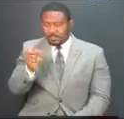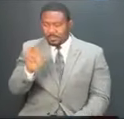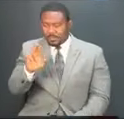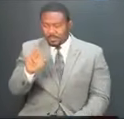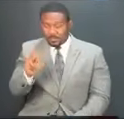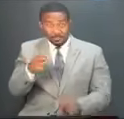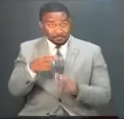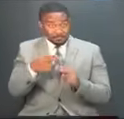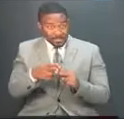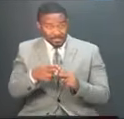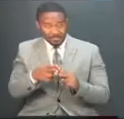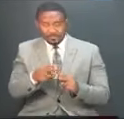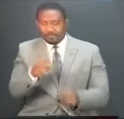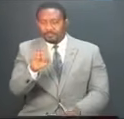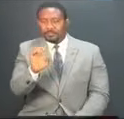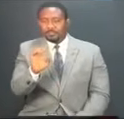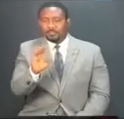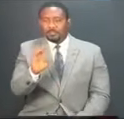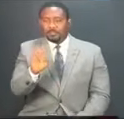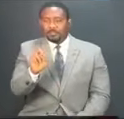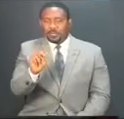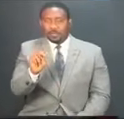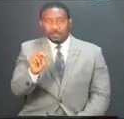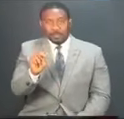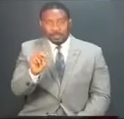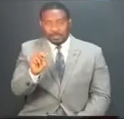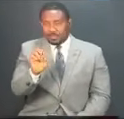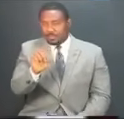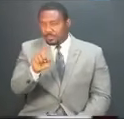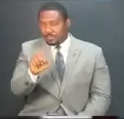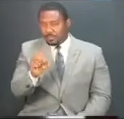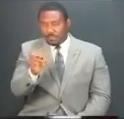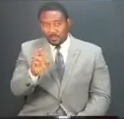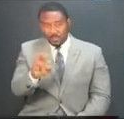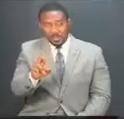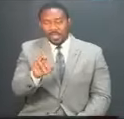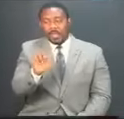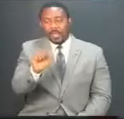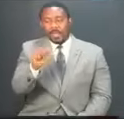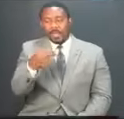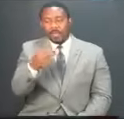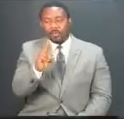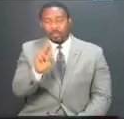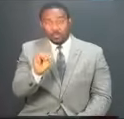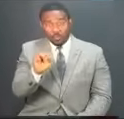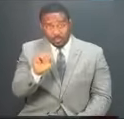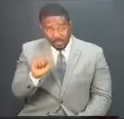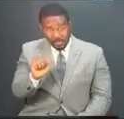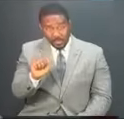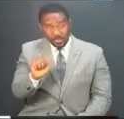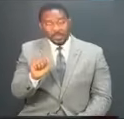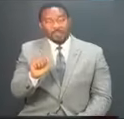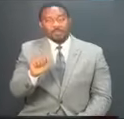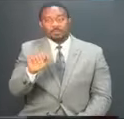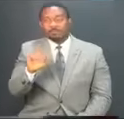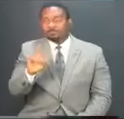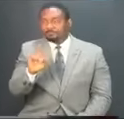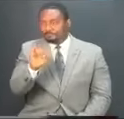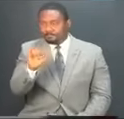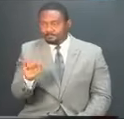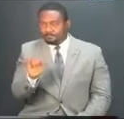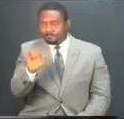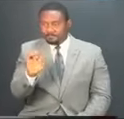Ebenezer Ehuma Jetro, had written to